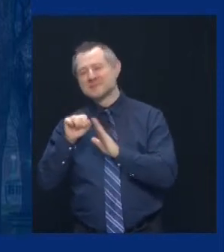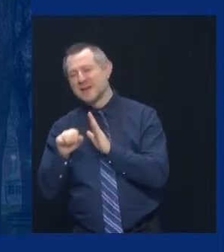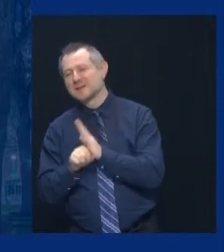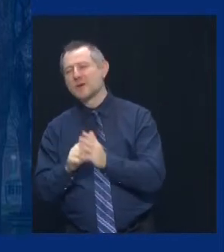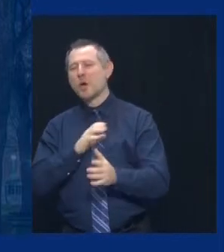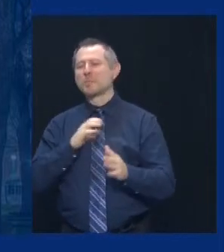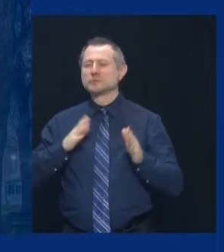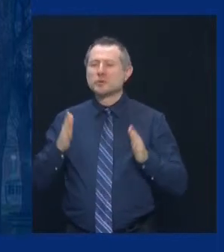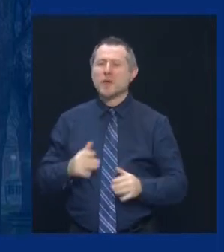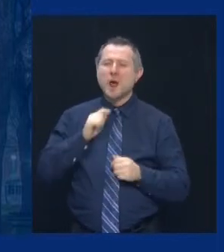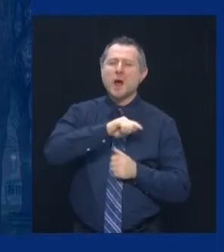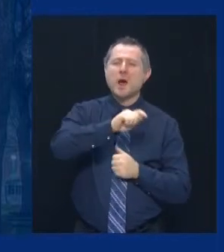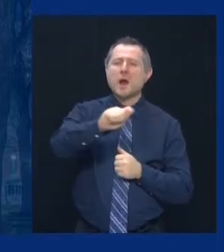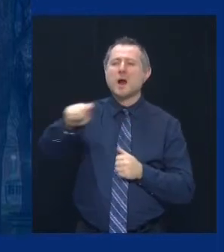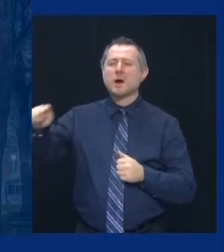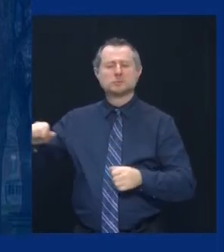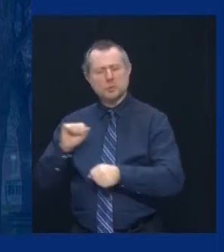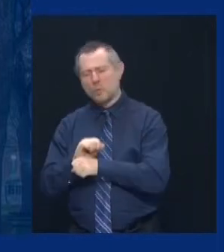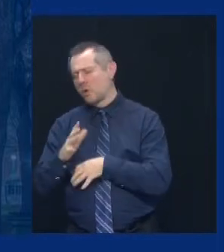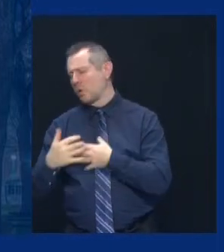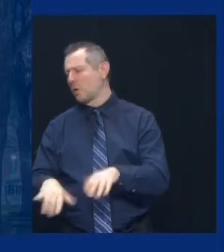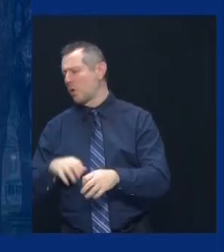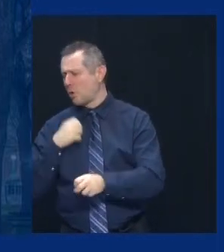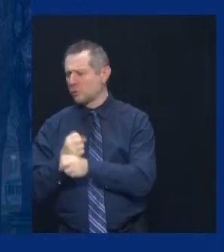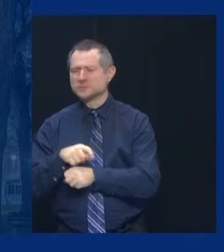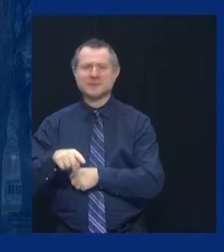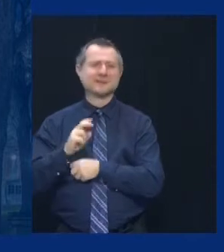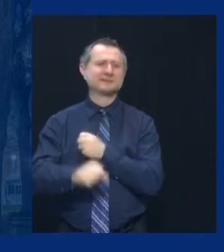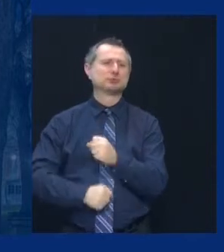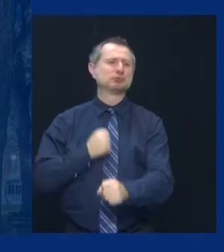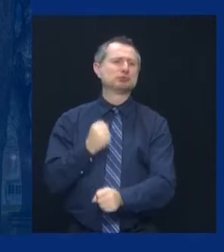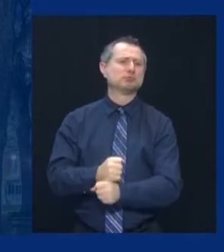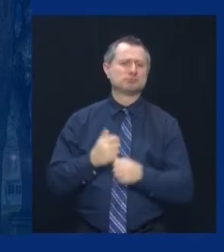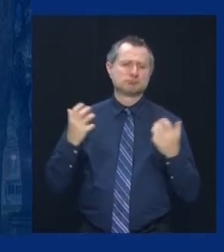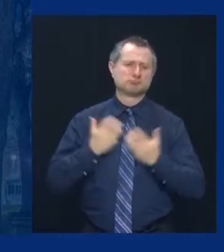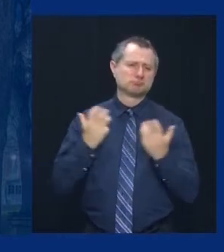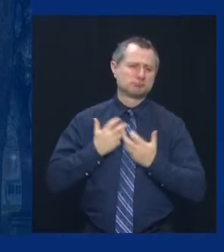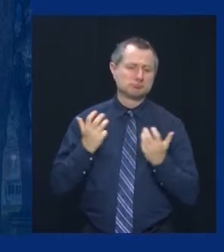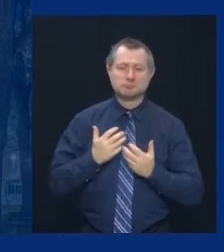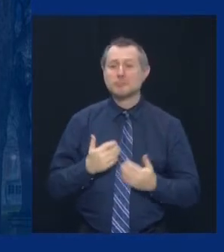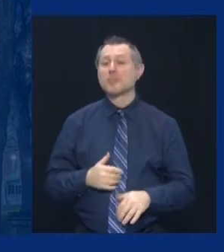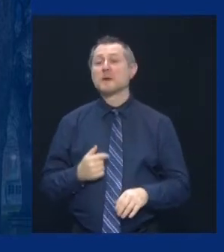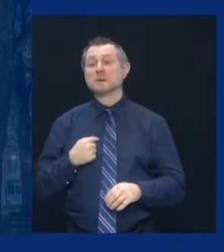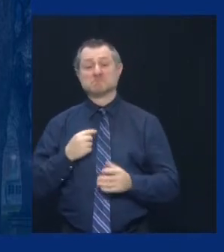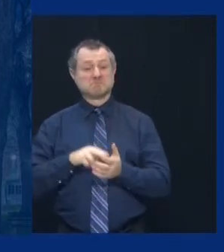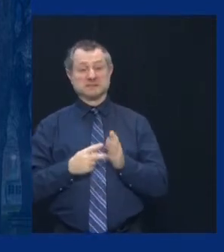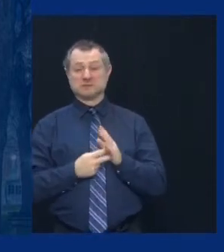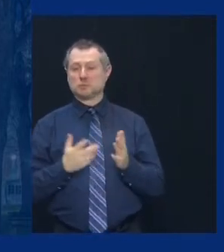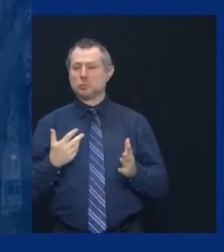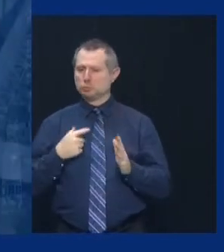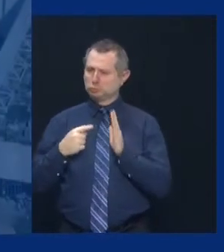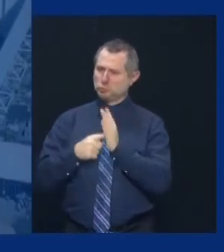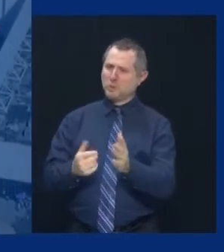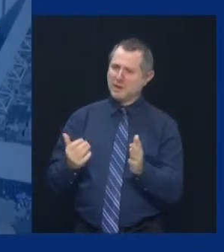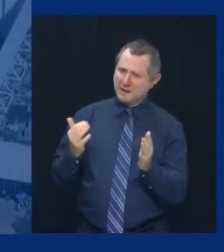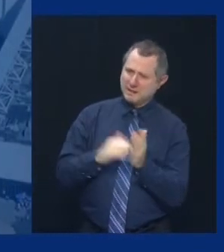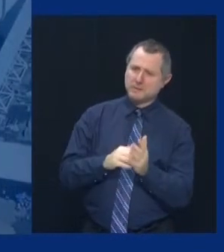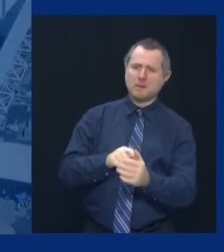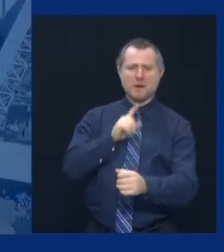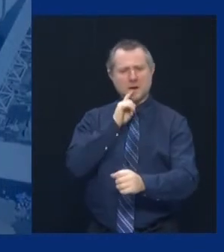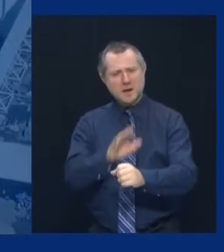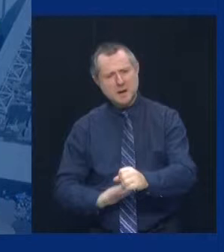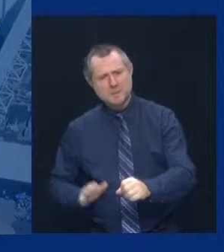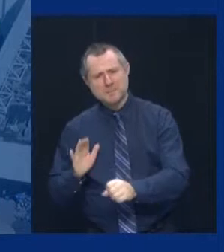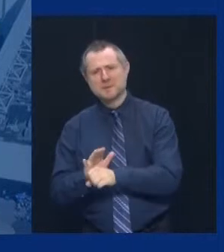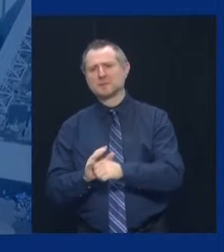all worked incredibly hard this year. And this is another sign of their commitment in their public service.